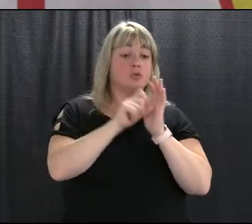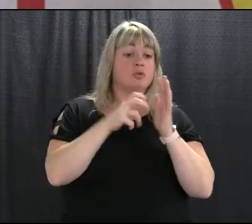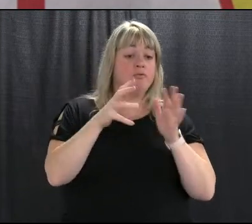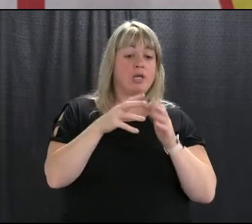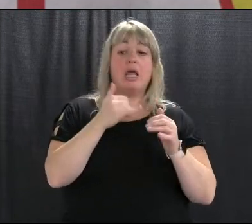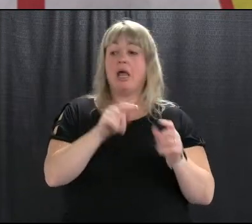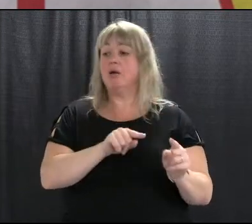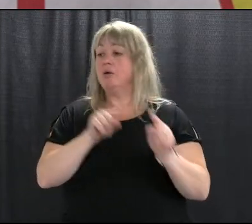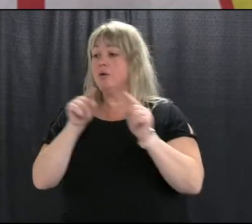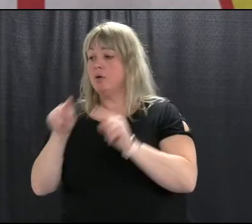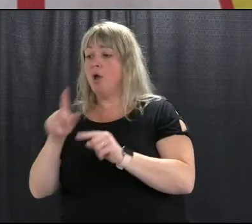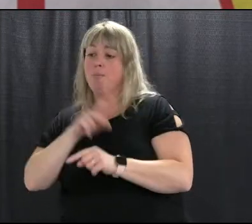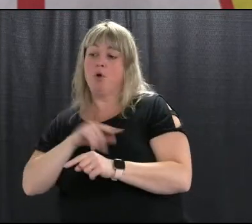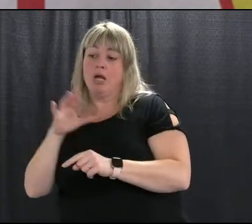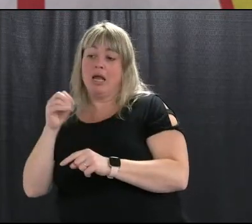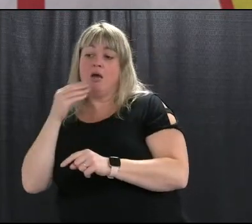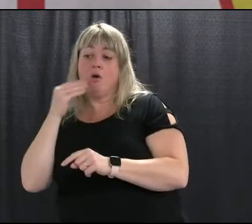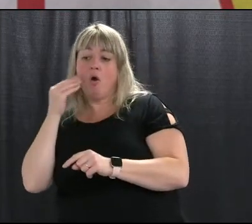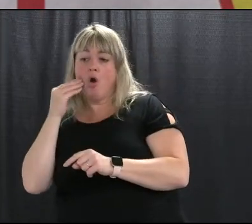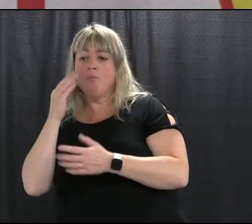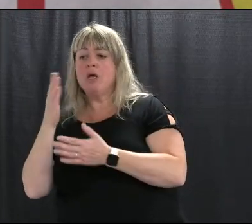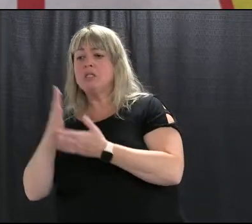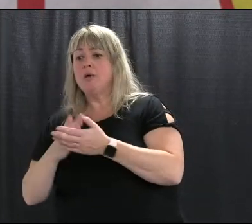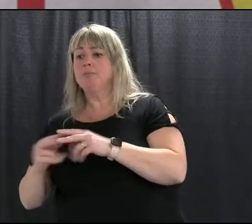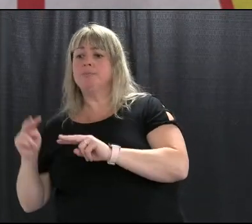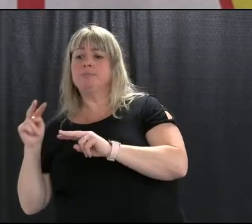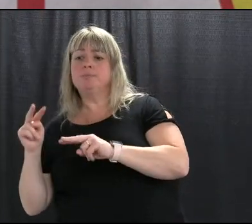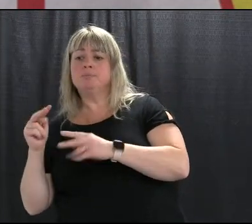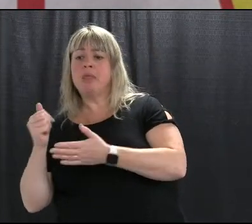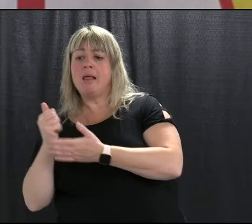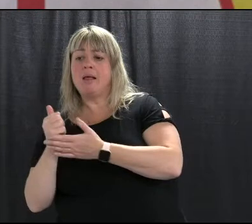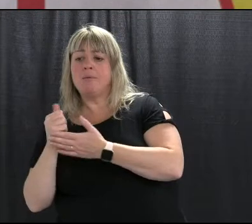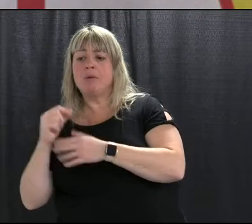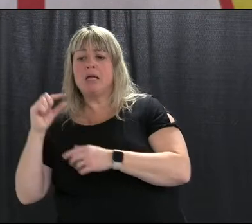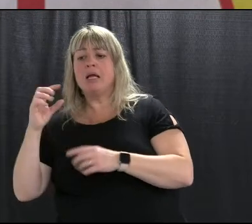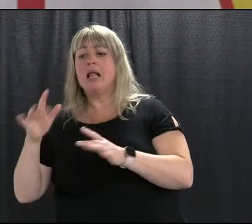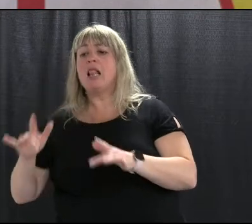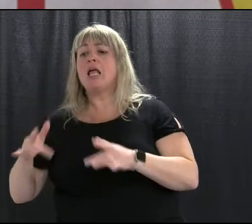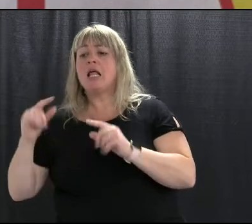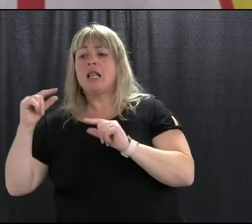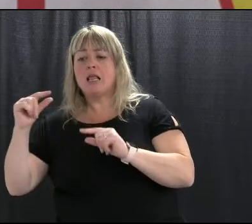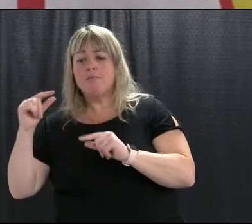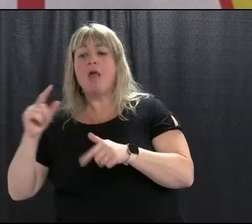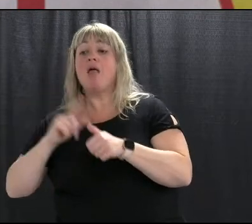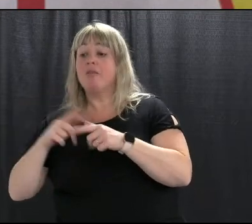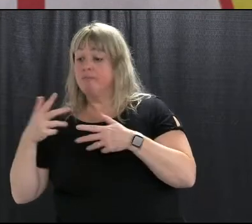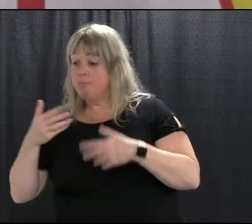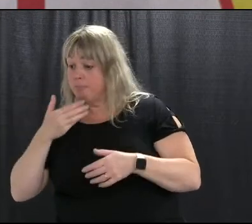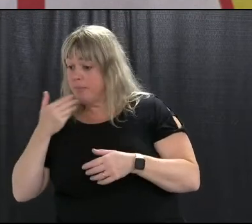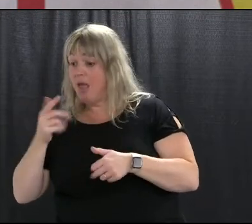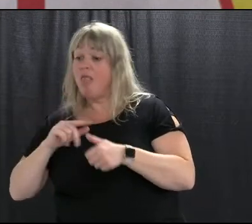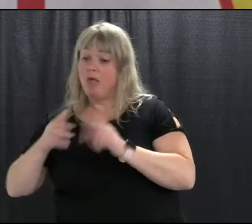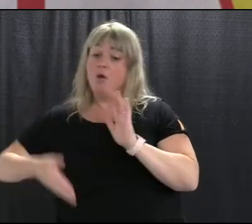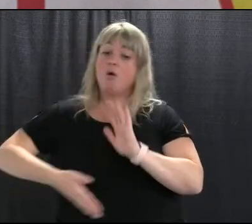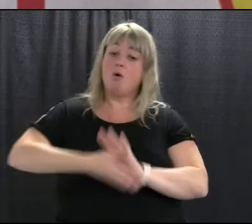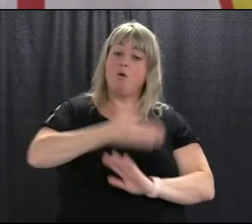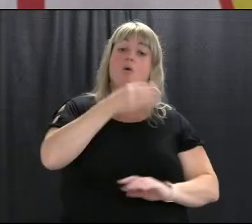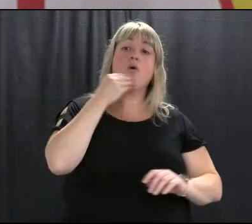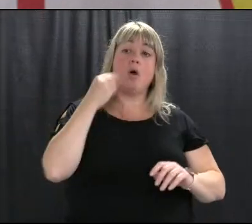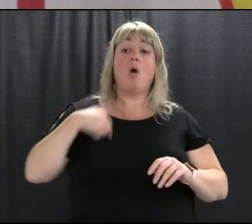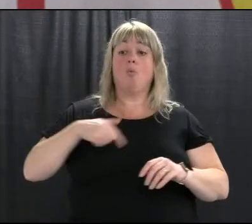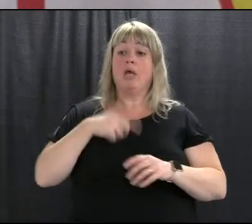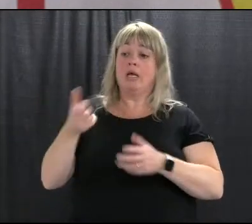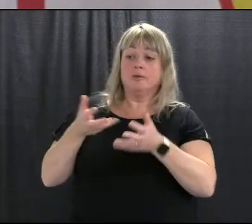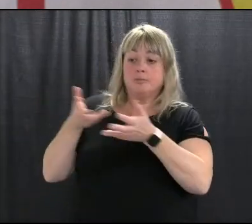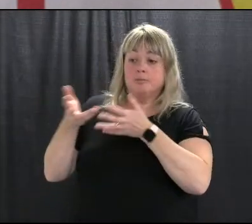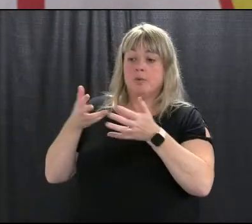they not ready to go home, need some additional assistance. So we're working with the personal care home to expand.